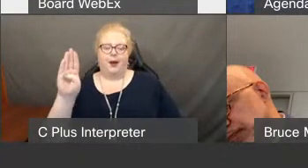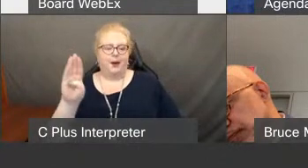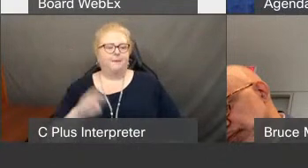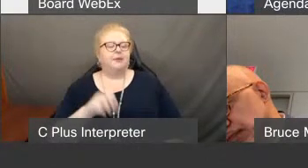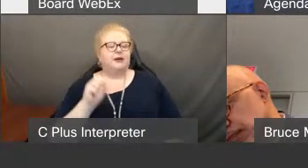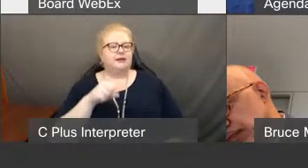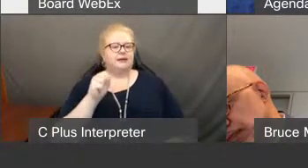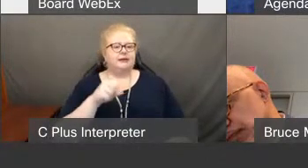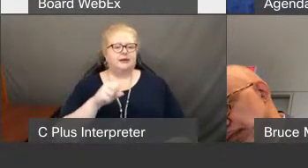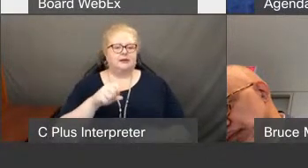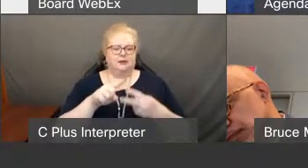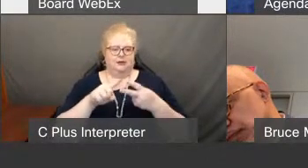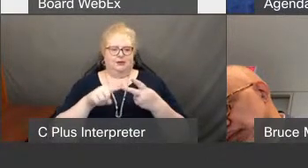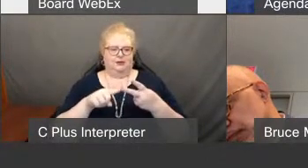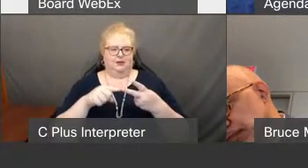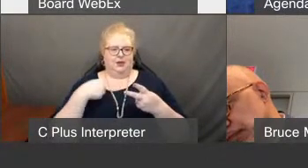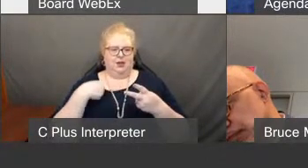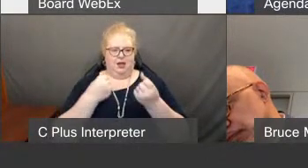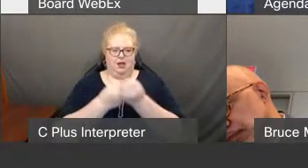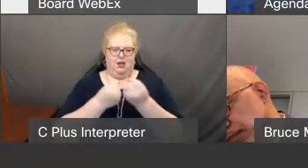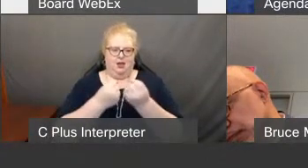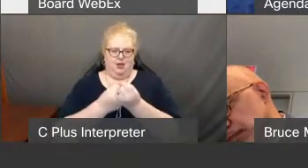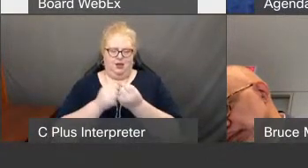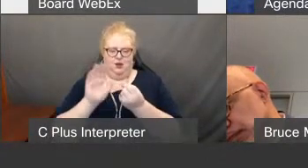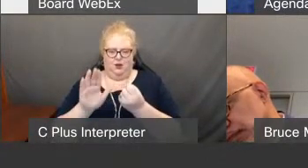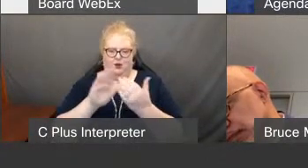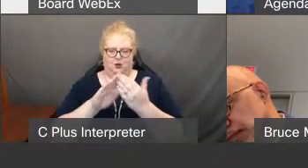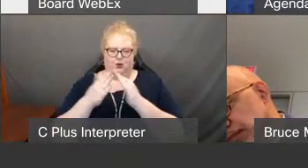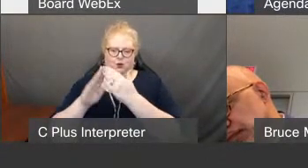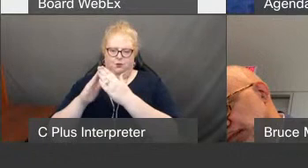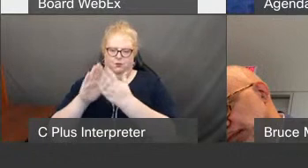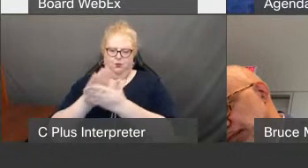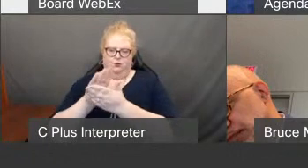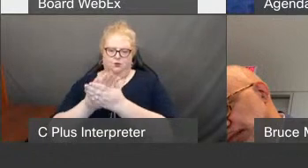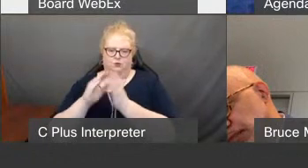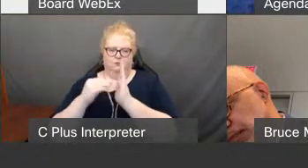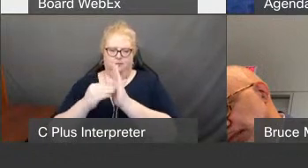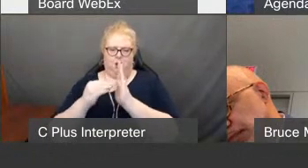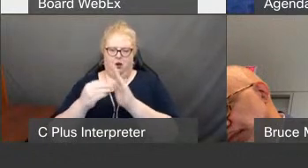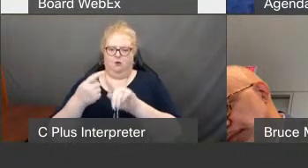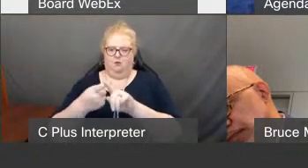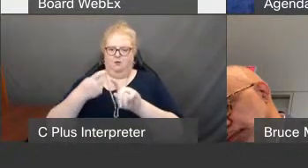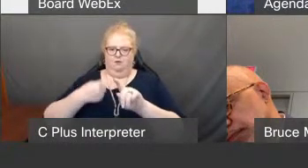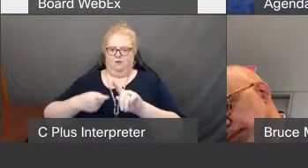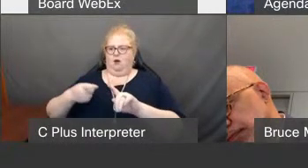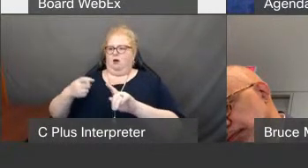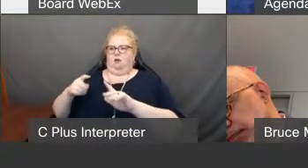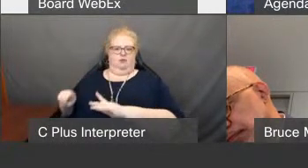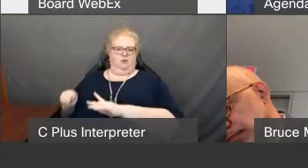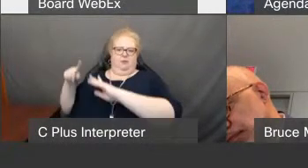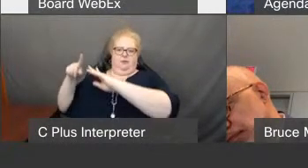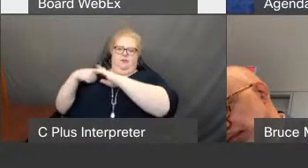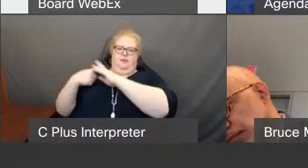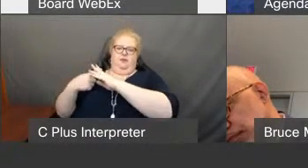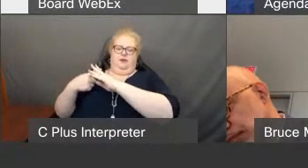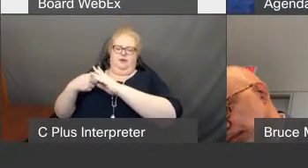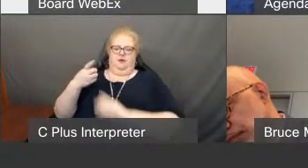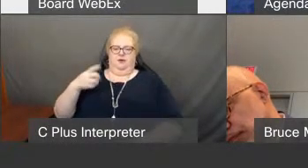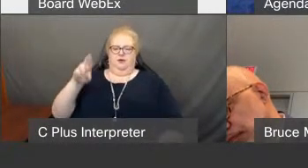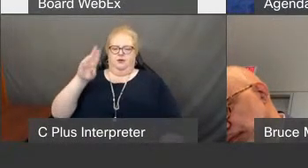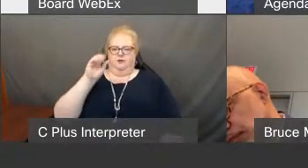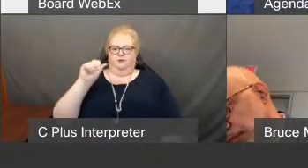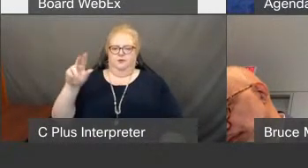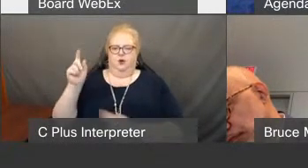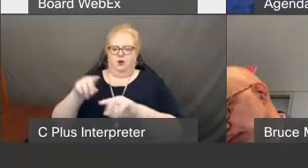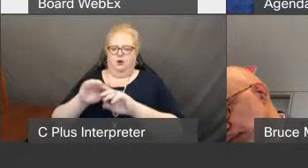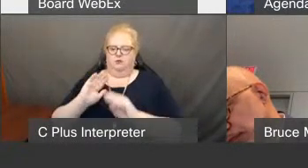Two things. I mean, you know, I supported your community schools model from the beginning, and Dr. Barth comes to our